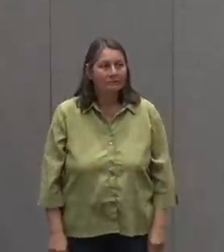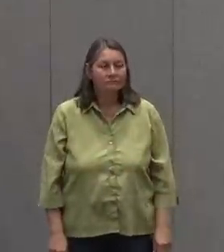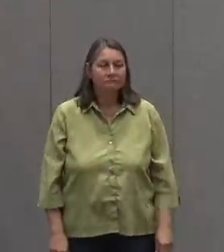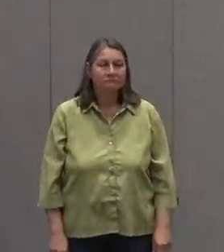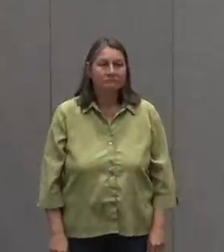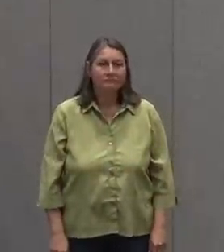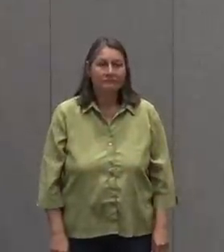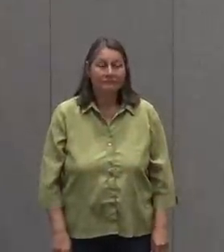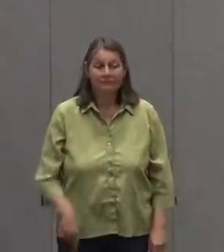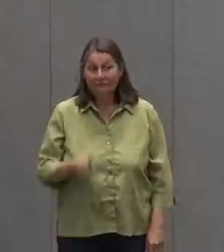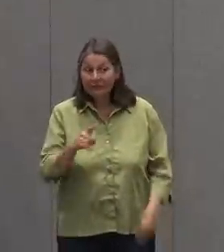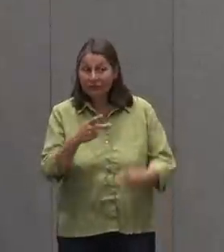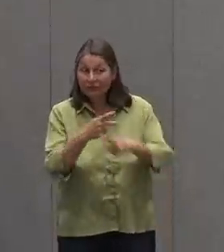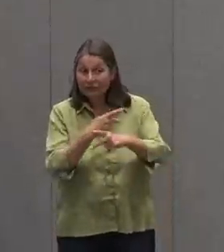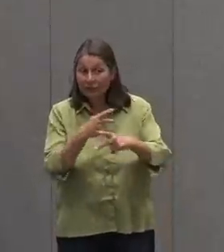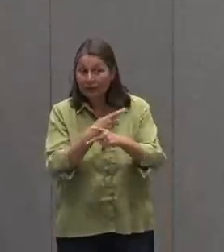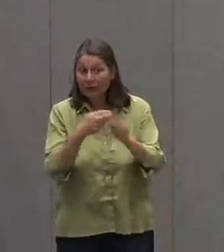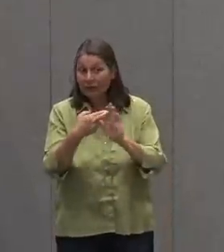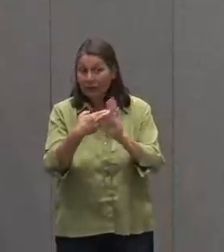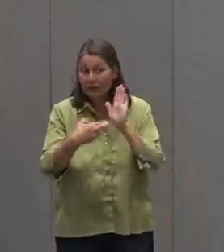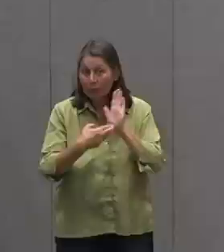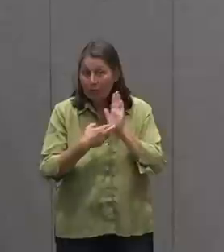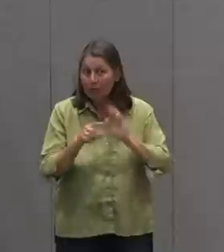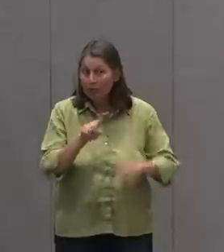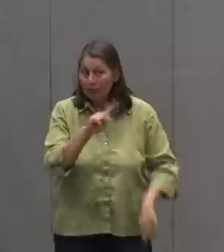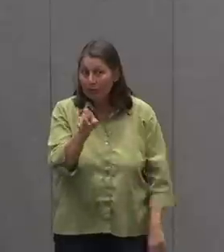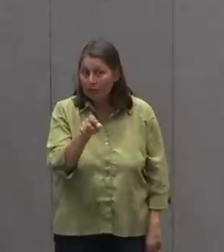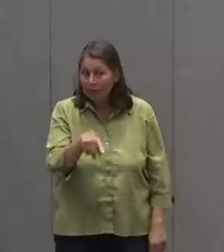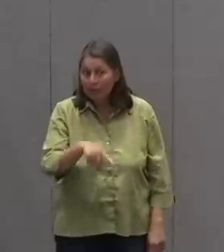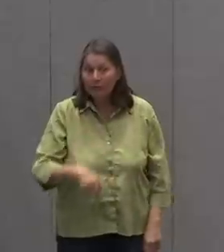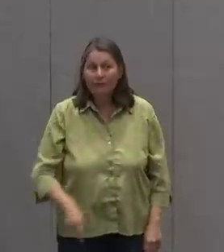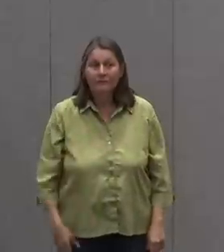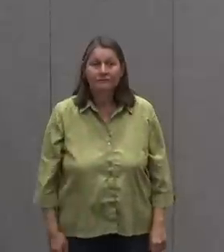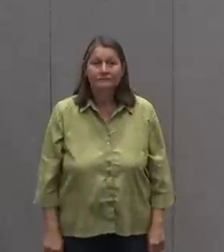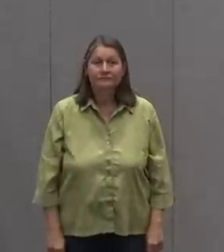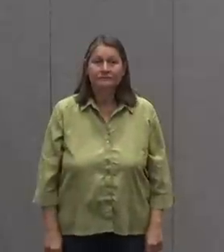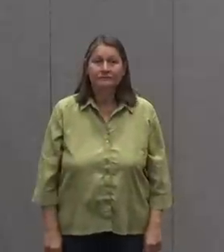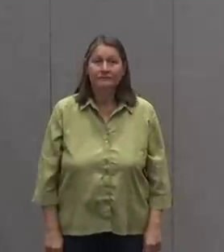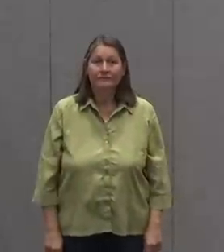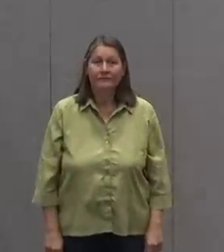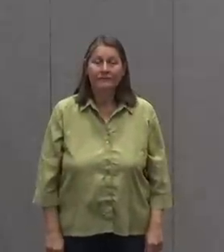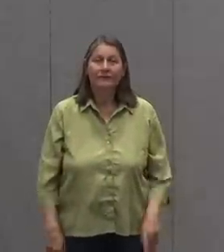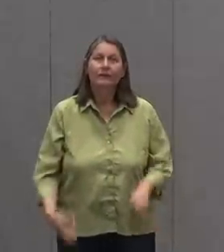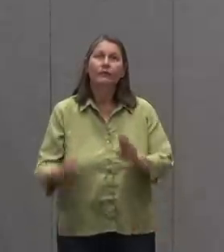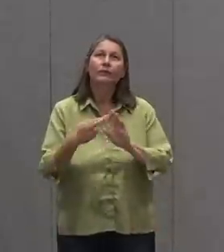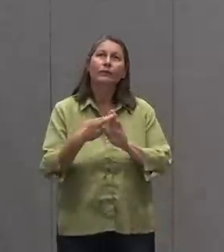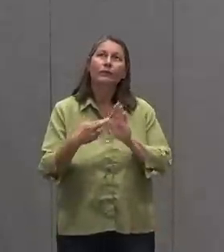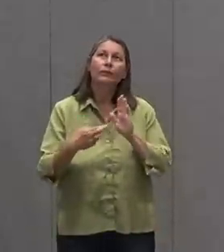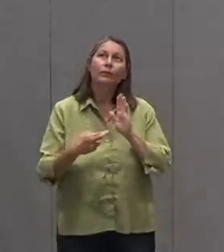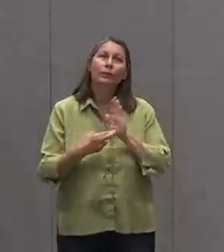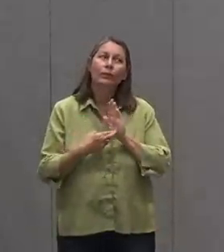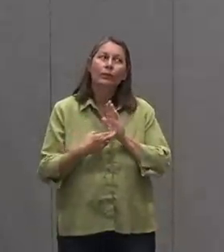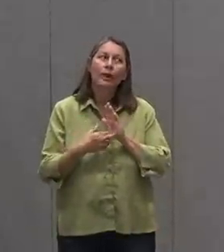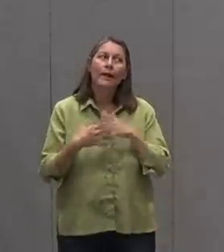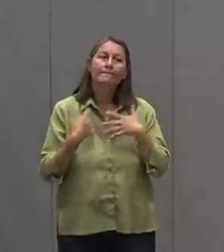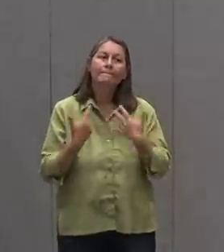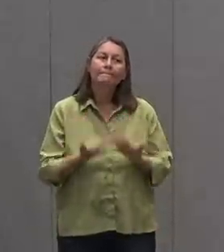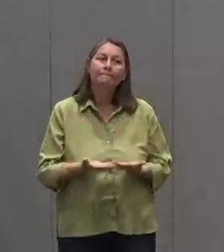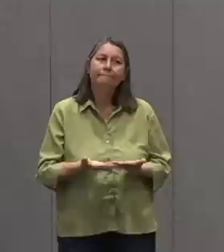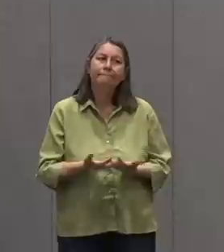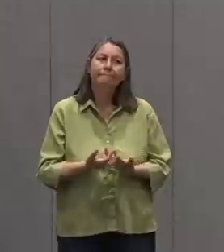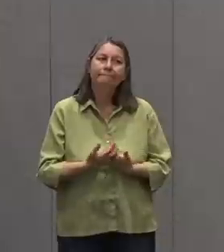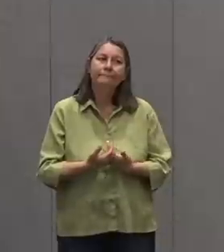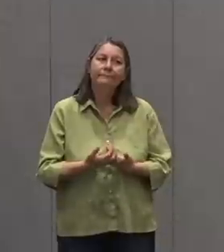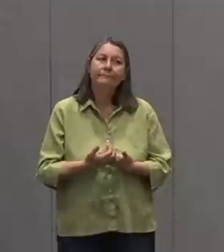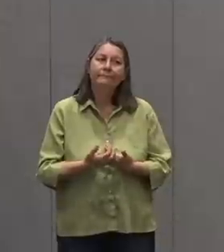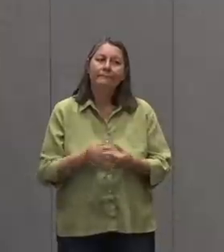Have you figured out what kind of rule that I'm going for? The rule, I know it has something